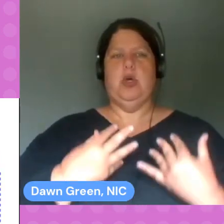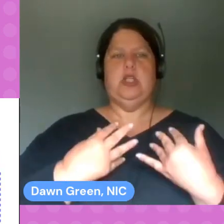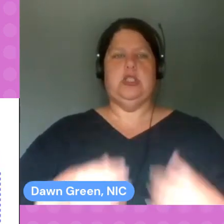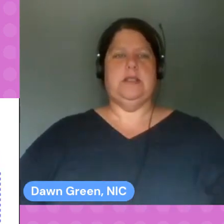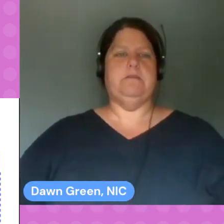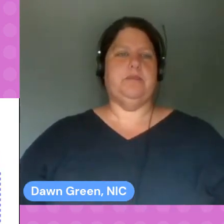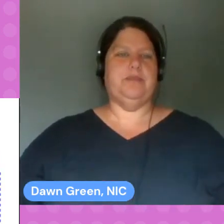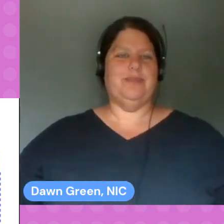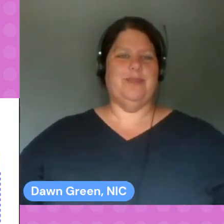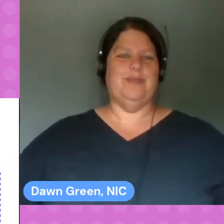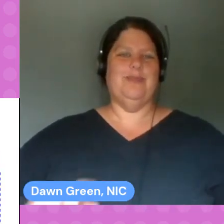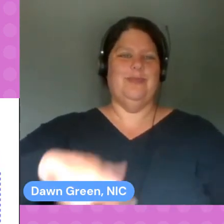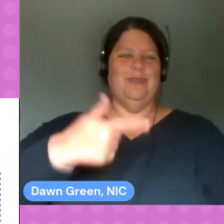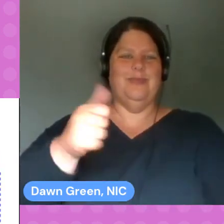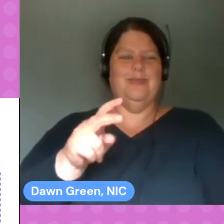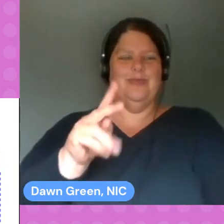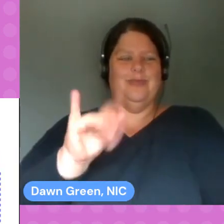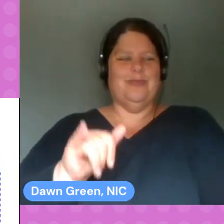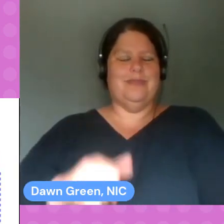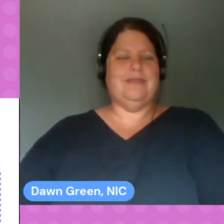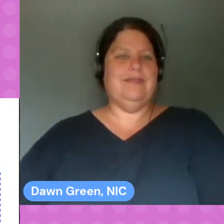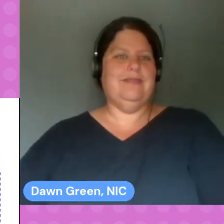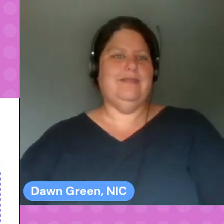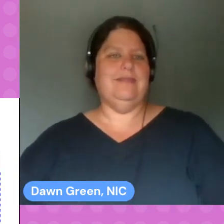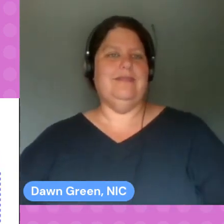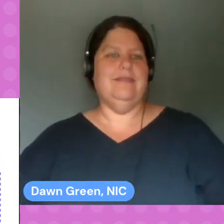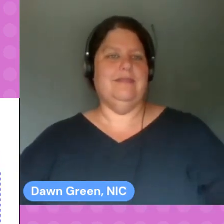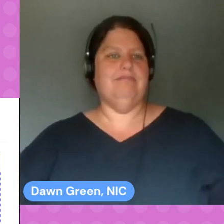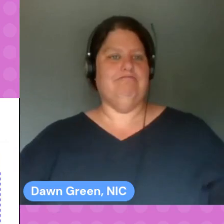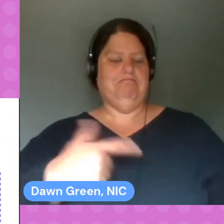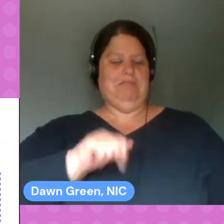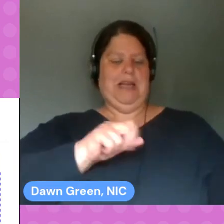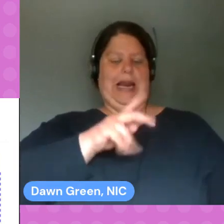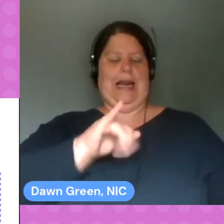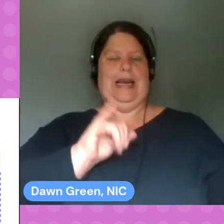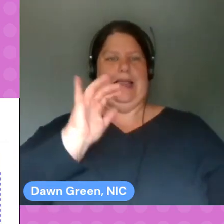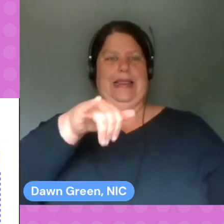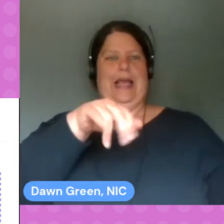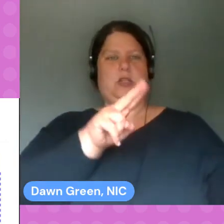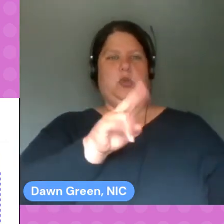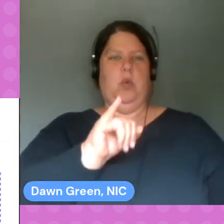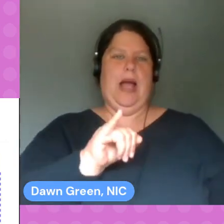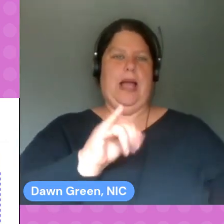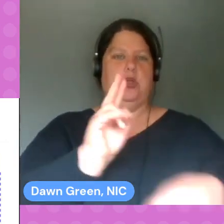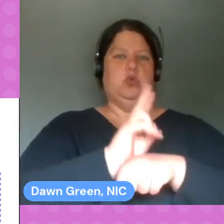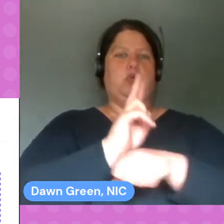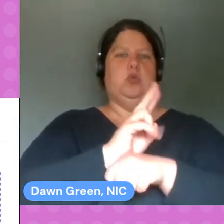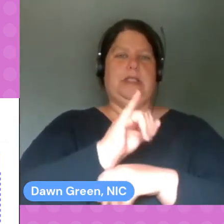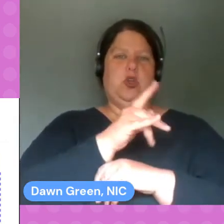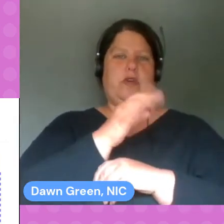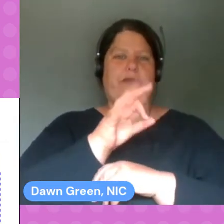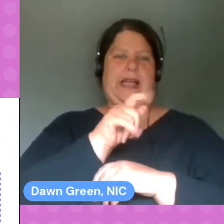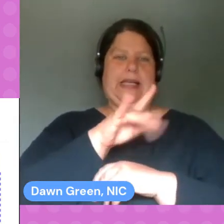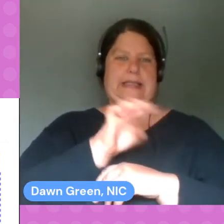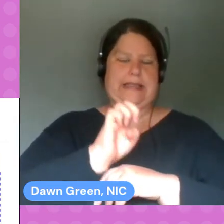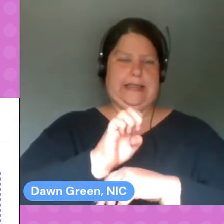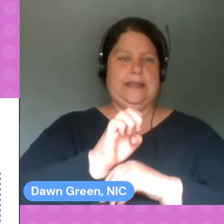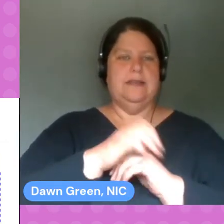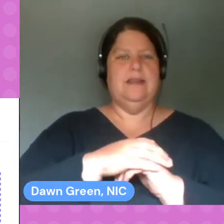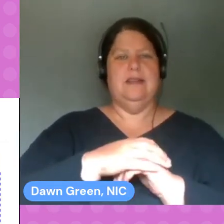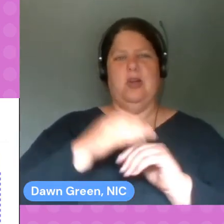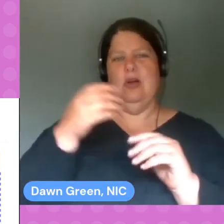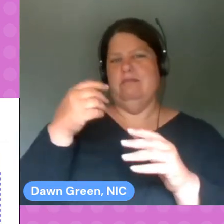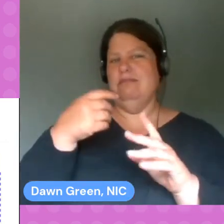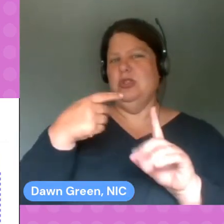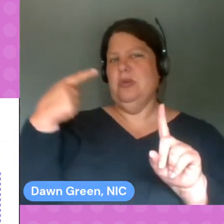So I'll hand it off to Andy. And here's the UI, the user interface of our prototype, just to point out a few things before we get